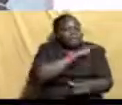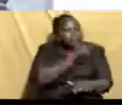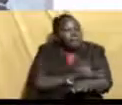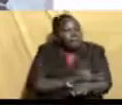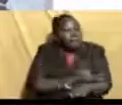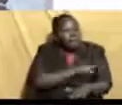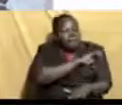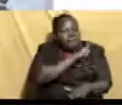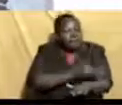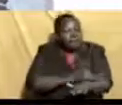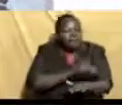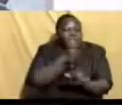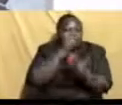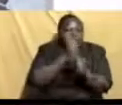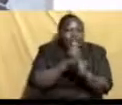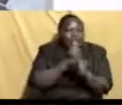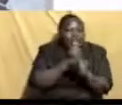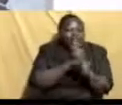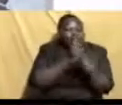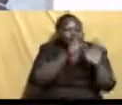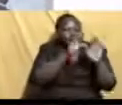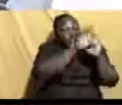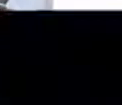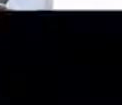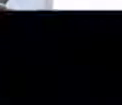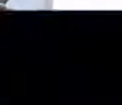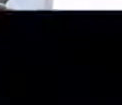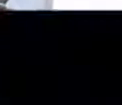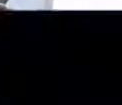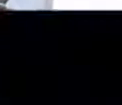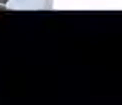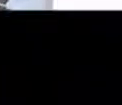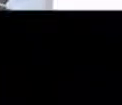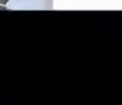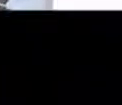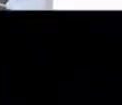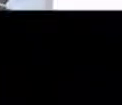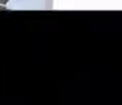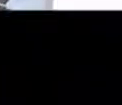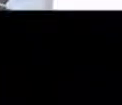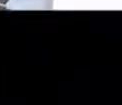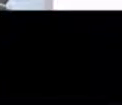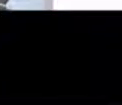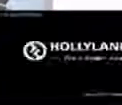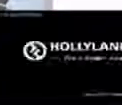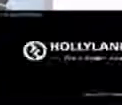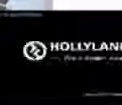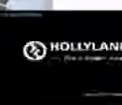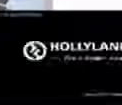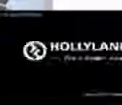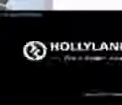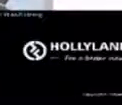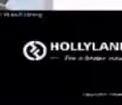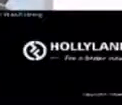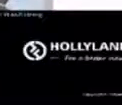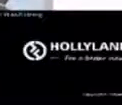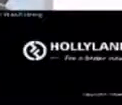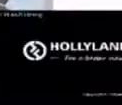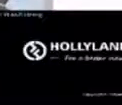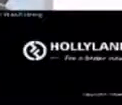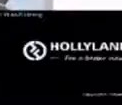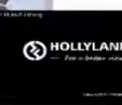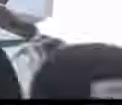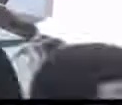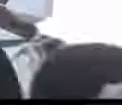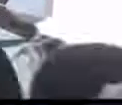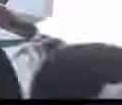make and remake a constitution. So the dispute that came before the court is really whether, it should not be whether the